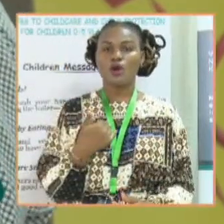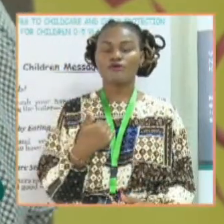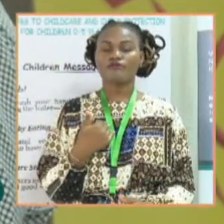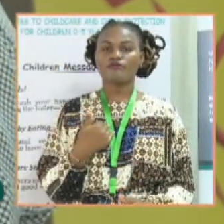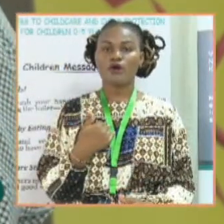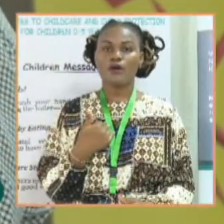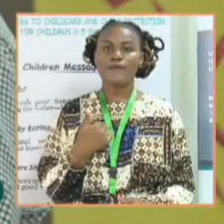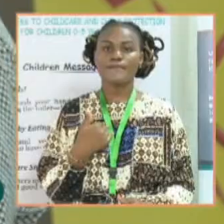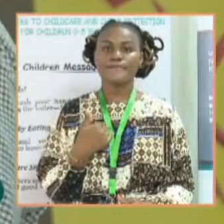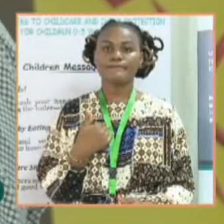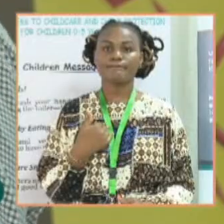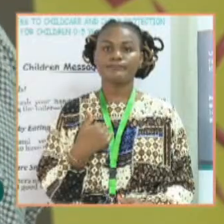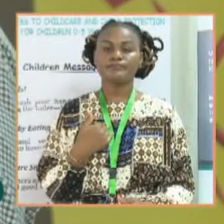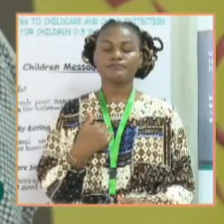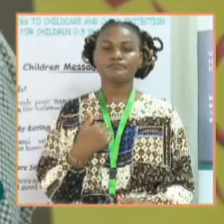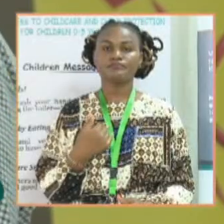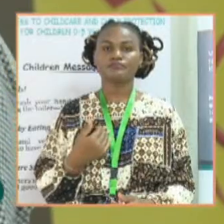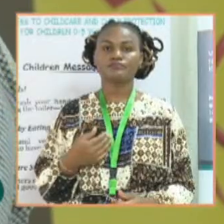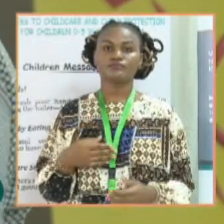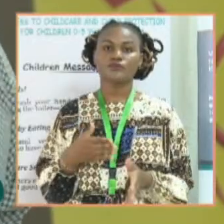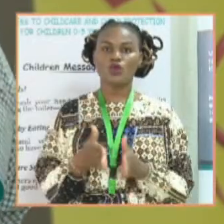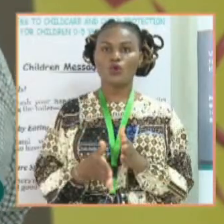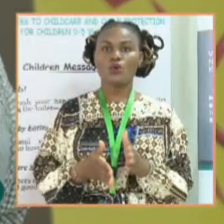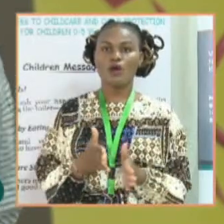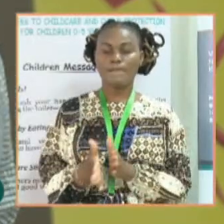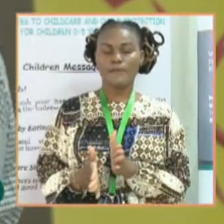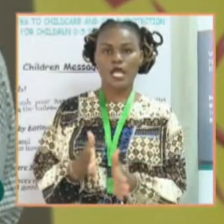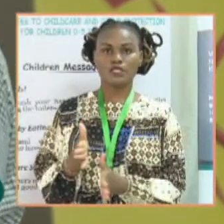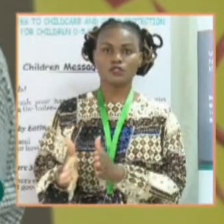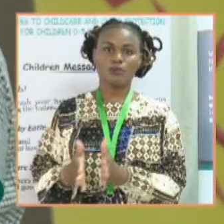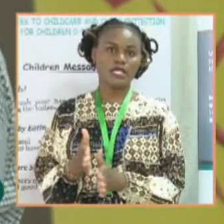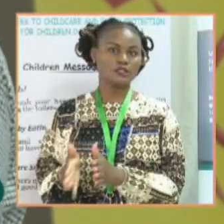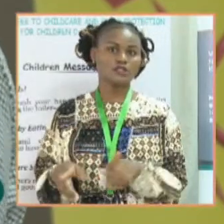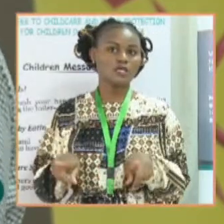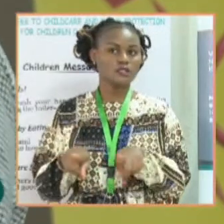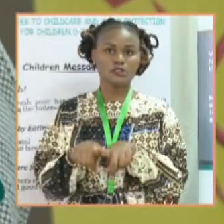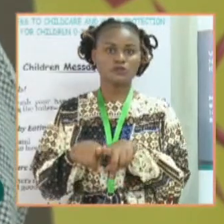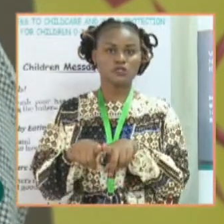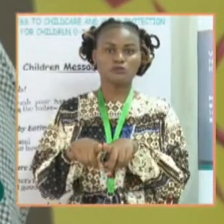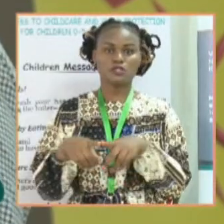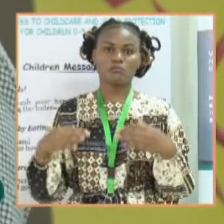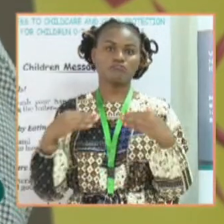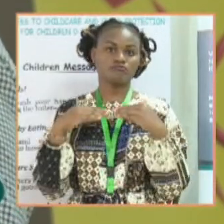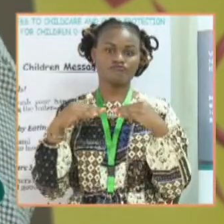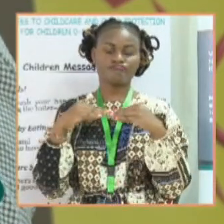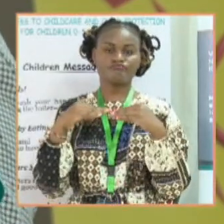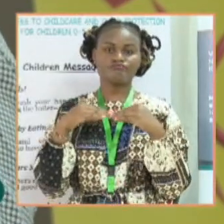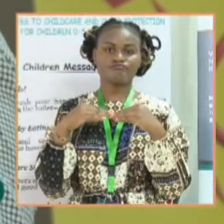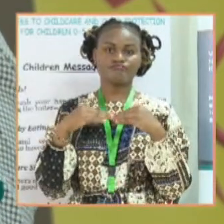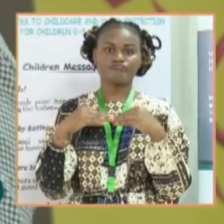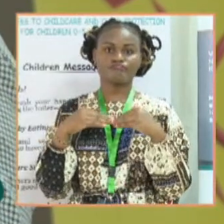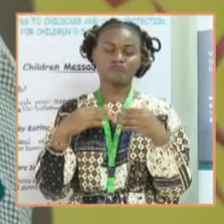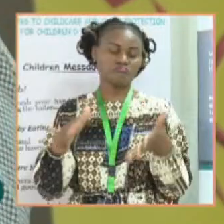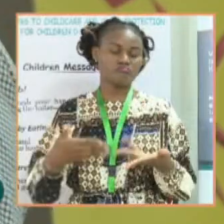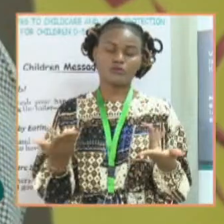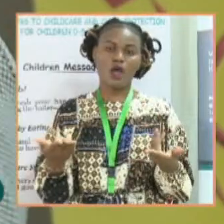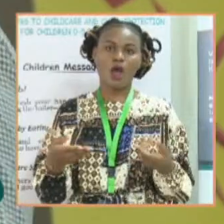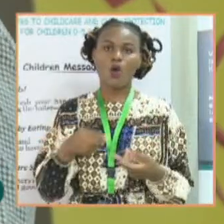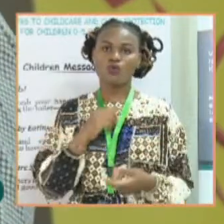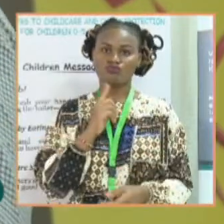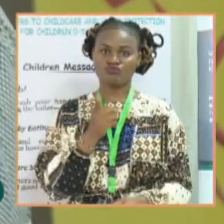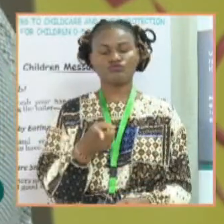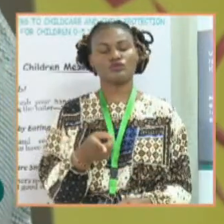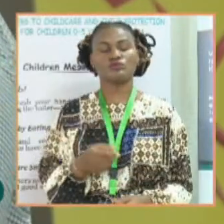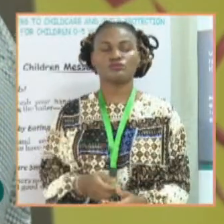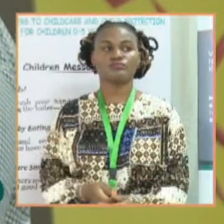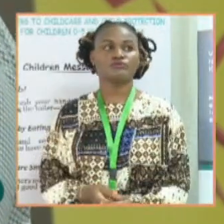standardization and issues to make sure at least we are at the same level is within the mandate of the national government. So how